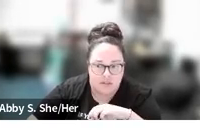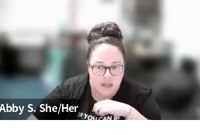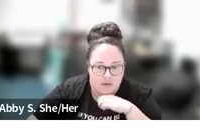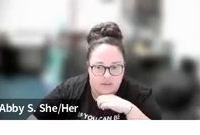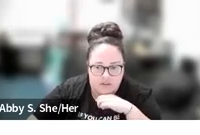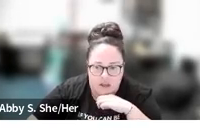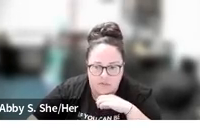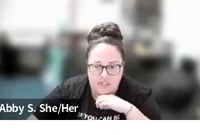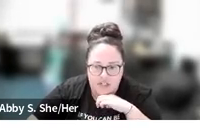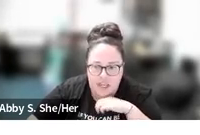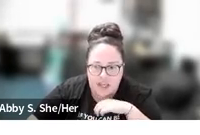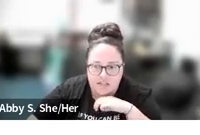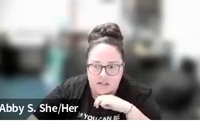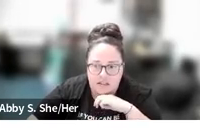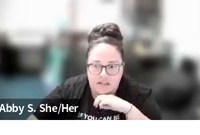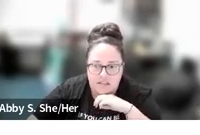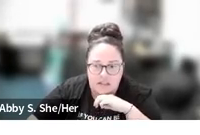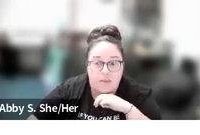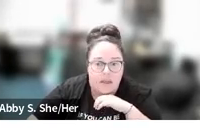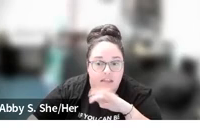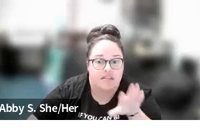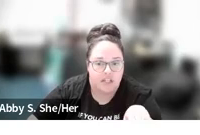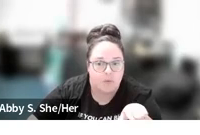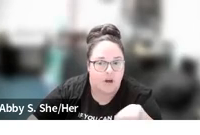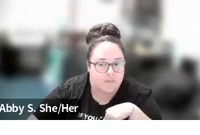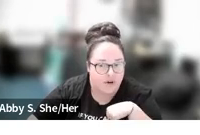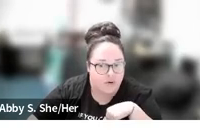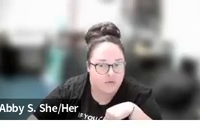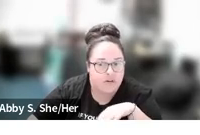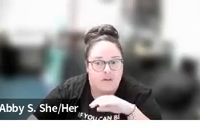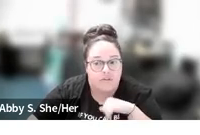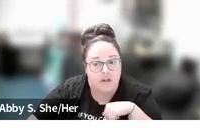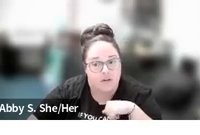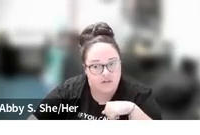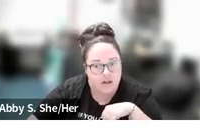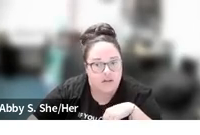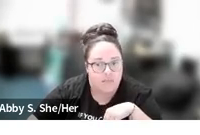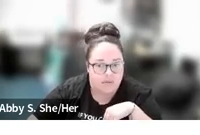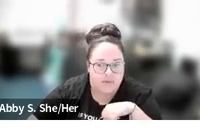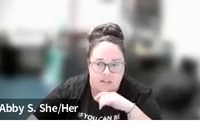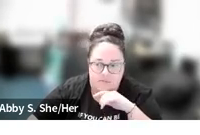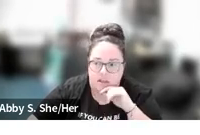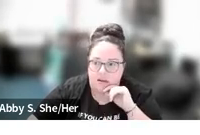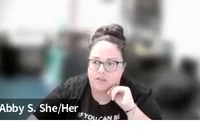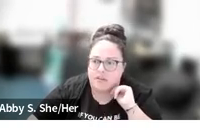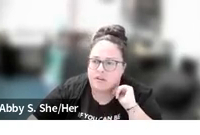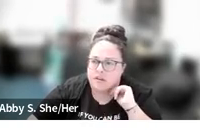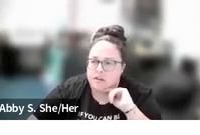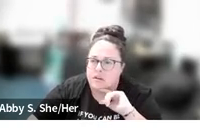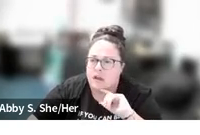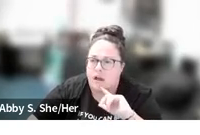Samsung Health. TJ asked, is the TicWatch Pro 3 Ultra compatible with Samsung